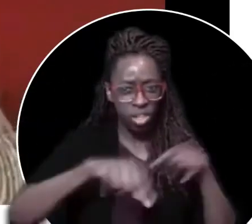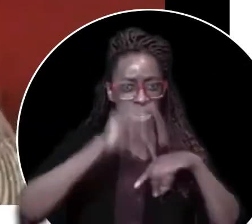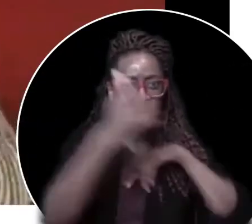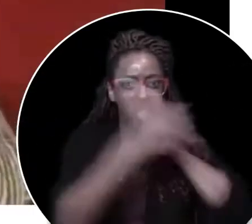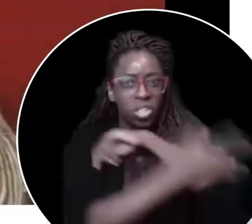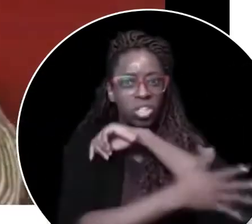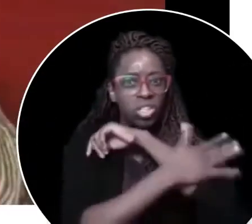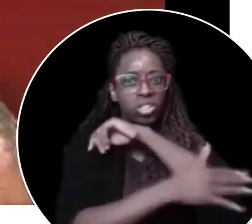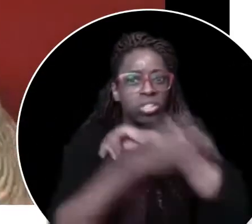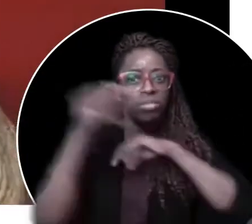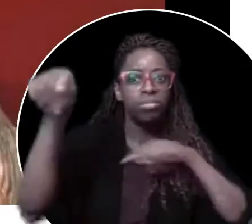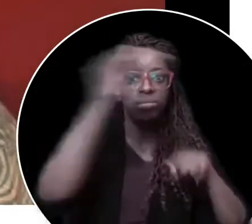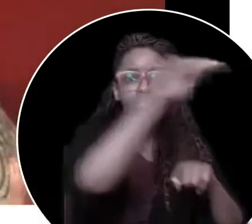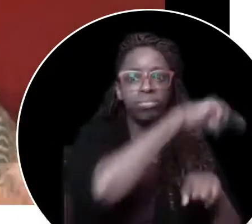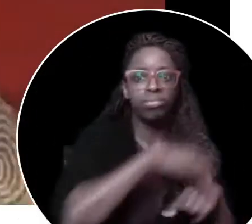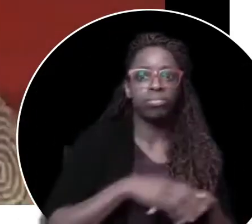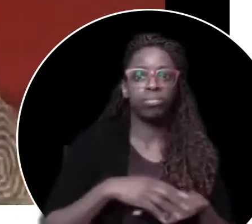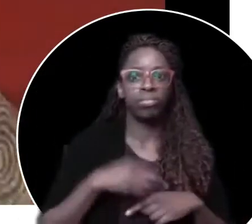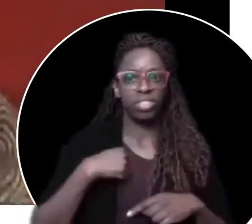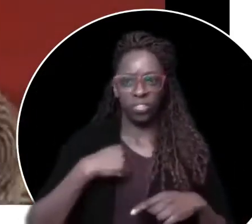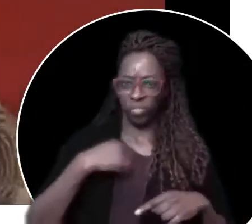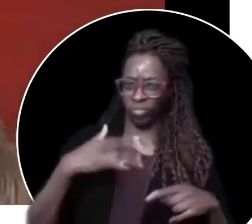person.